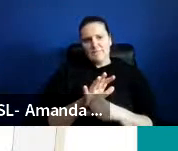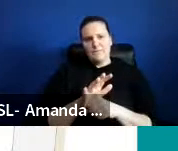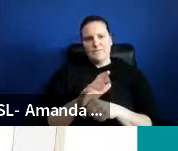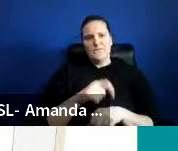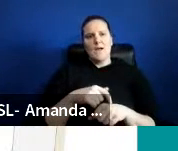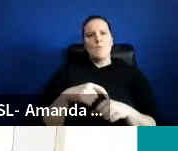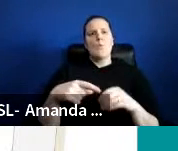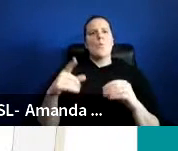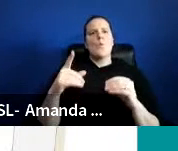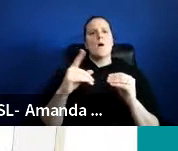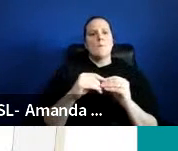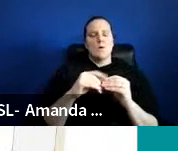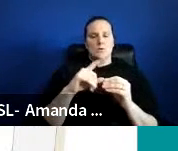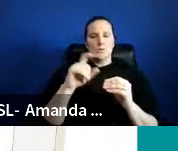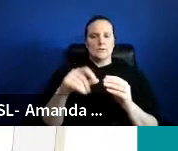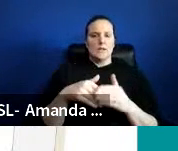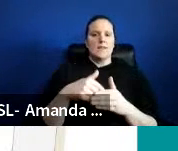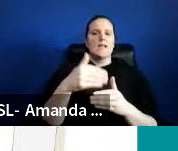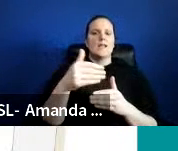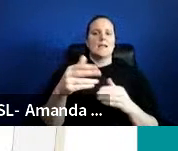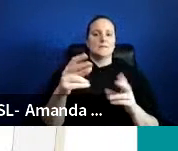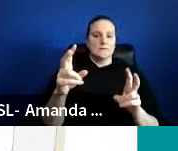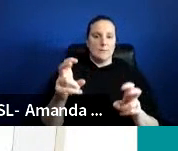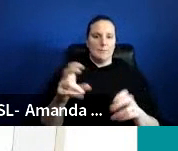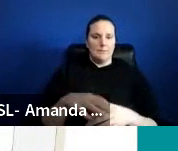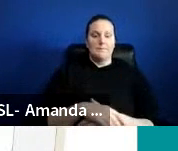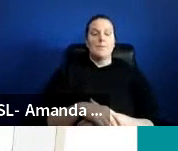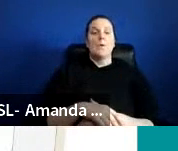more question, and then we need to move on to the next topic. Okay.